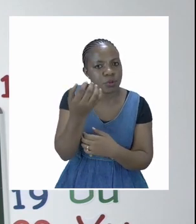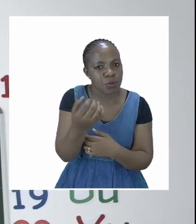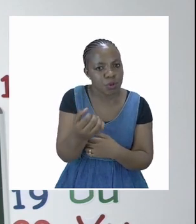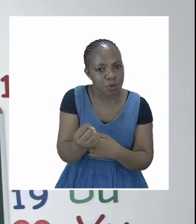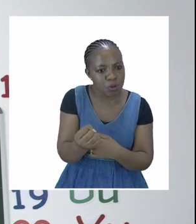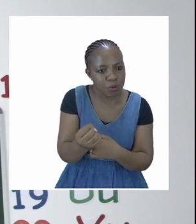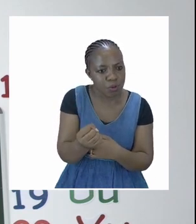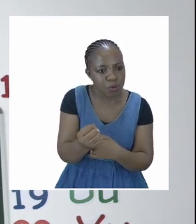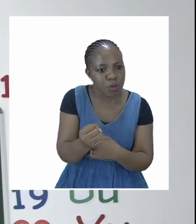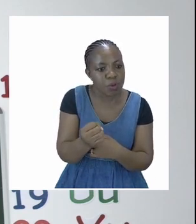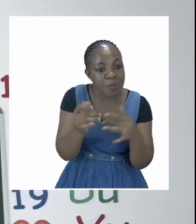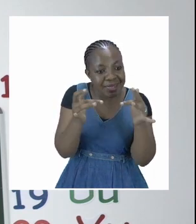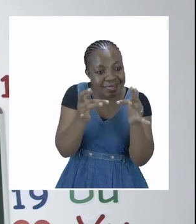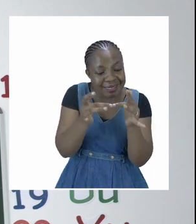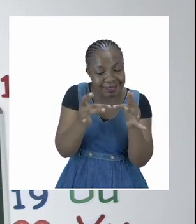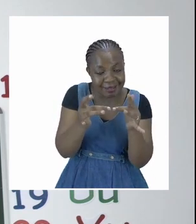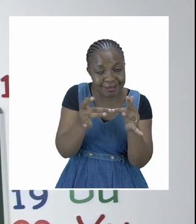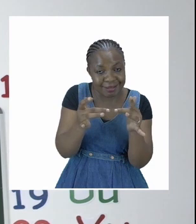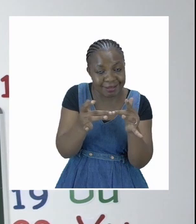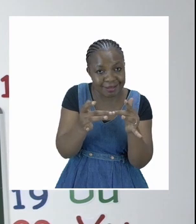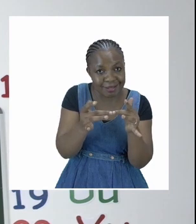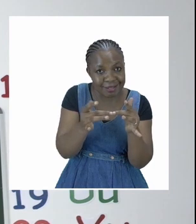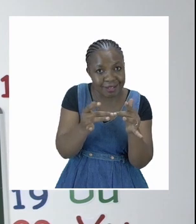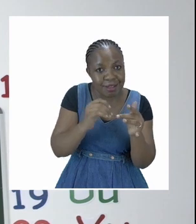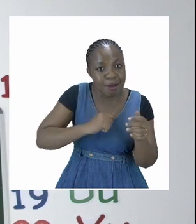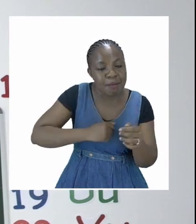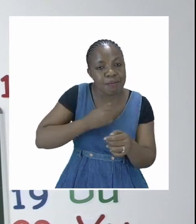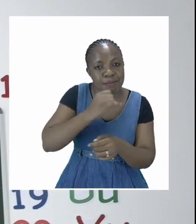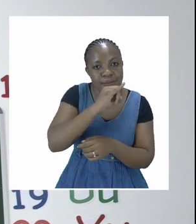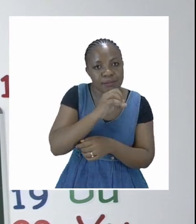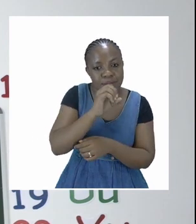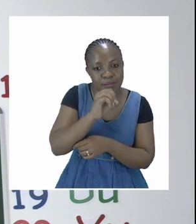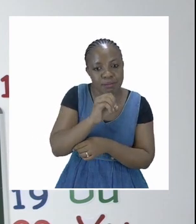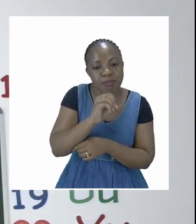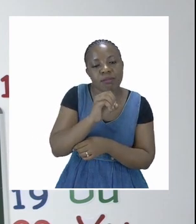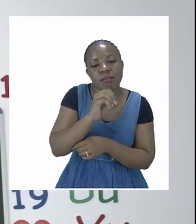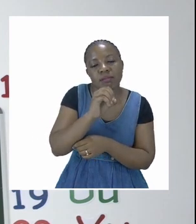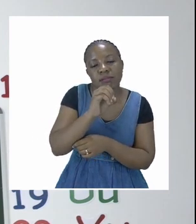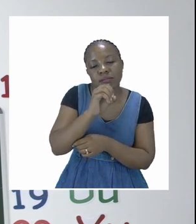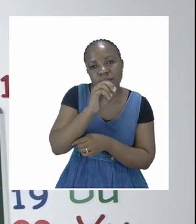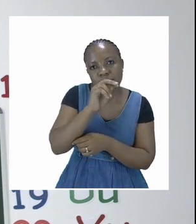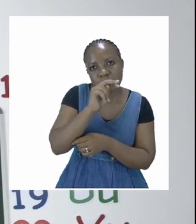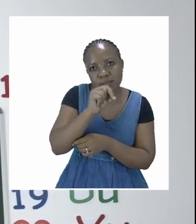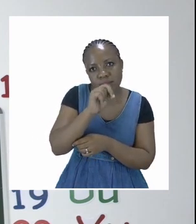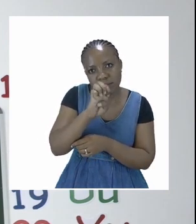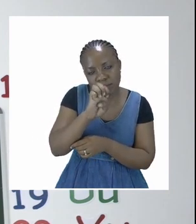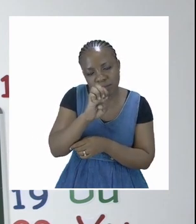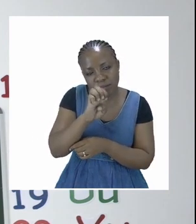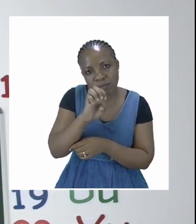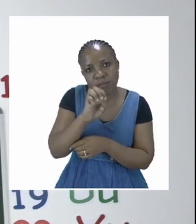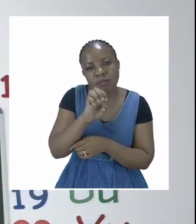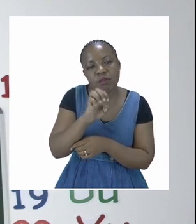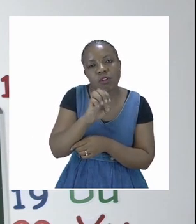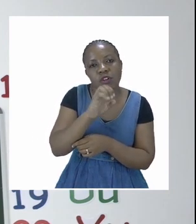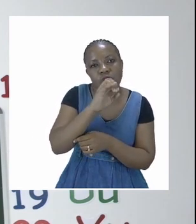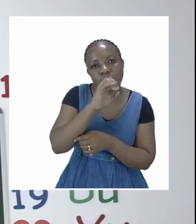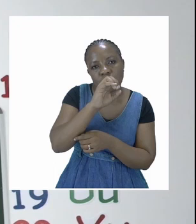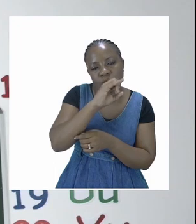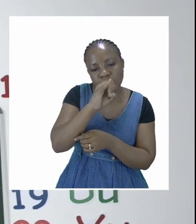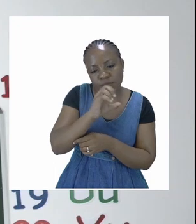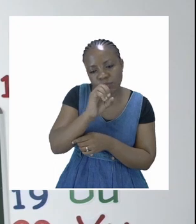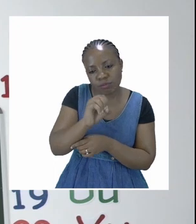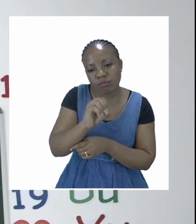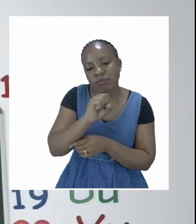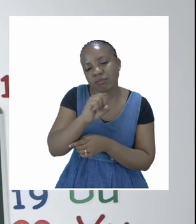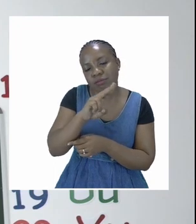our online platforms, MyZone and Zoshi Facebook pages, and in addition,